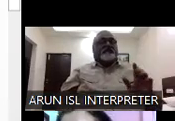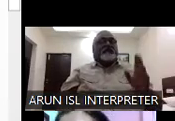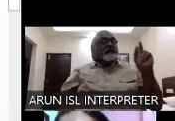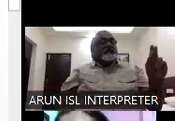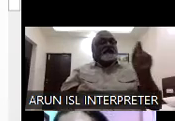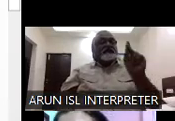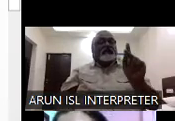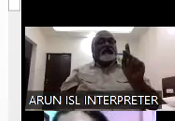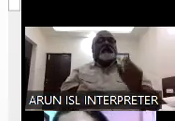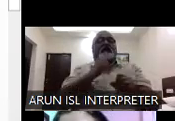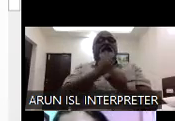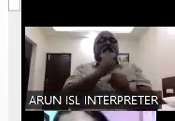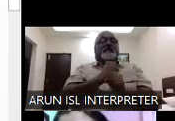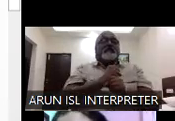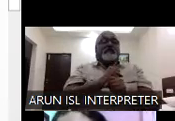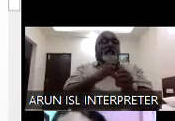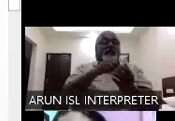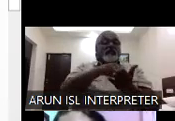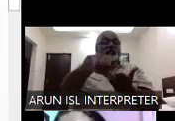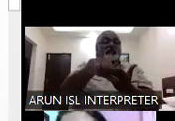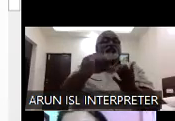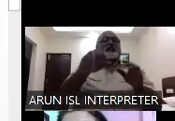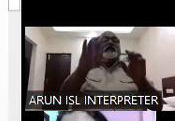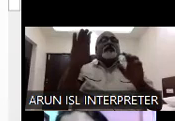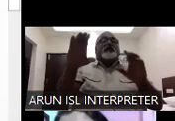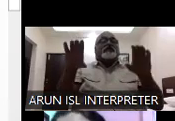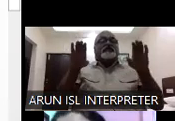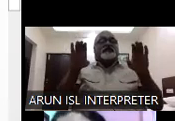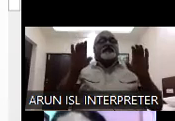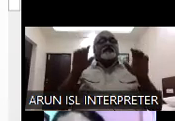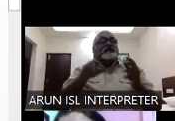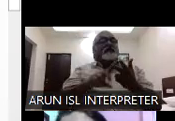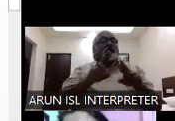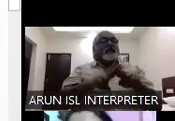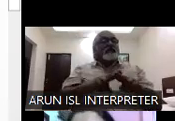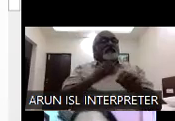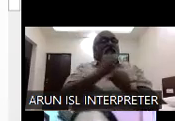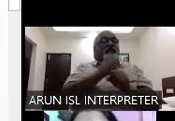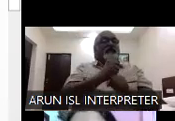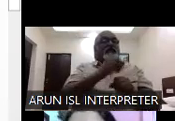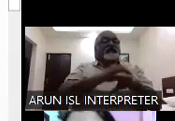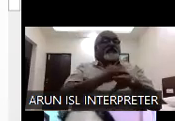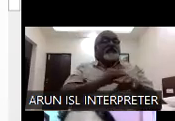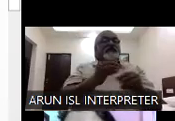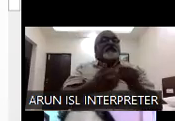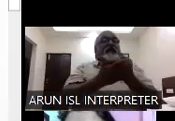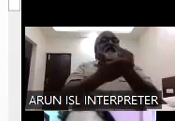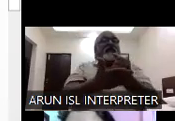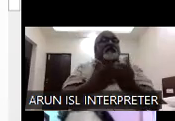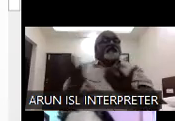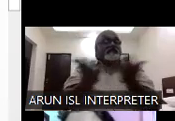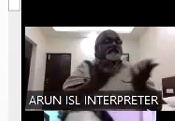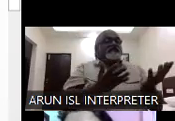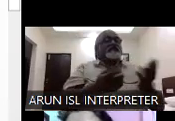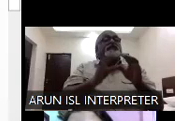constitutional frameworks in the country. And if the government is not giving the services to you in the lens